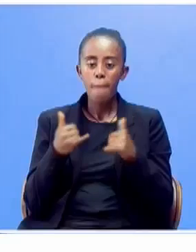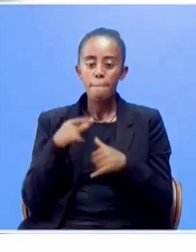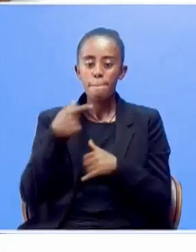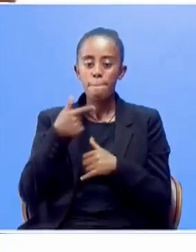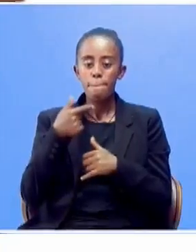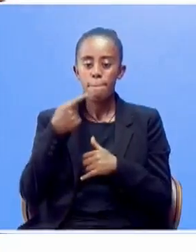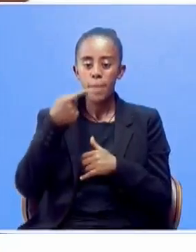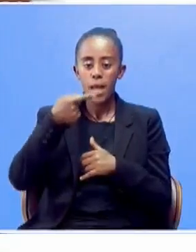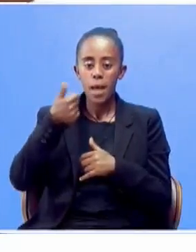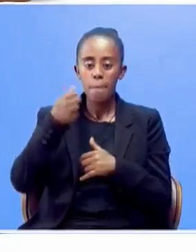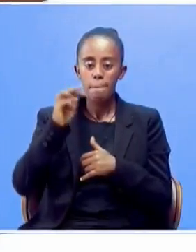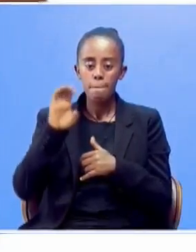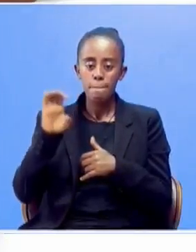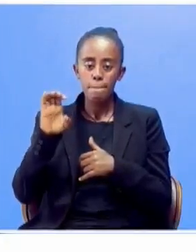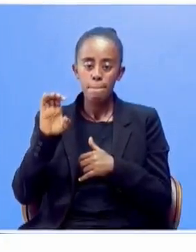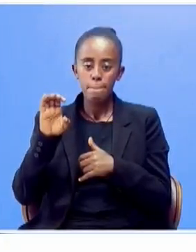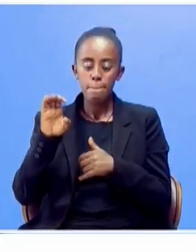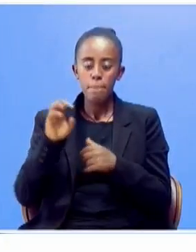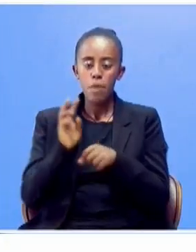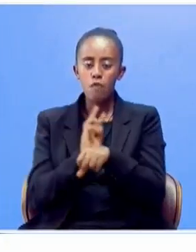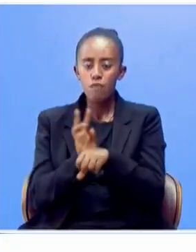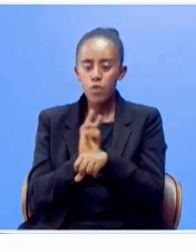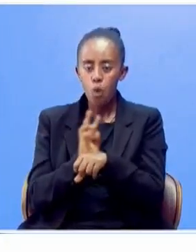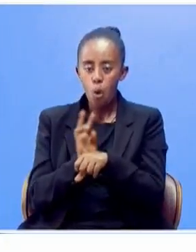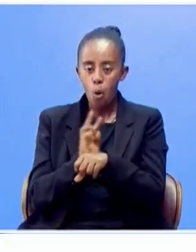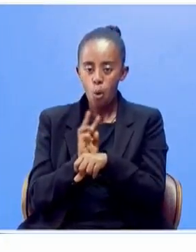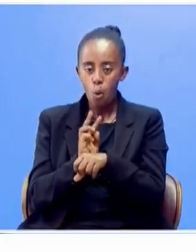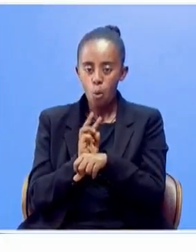Playing video games.